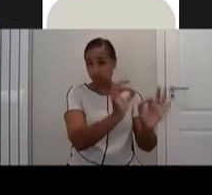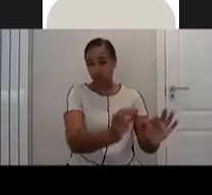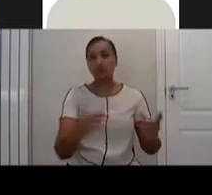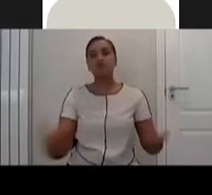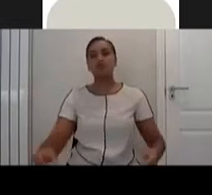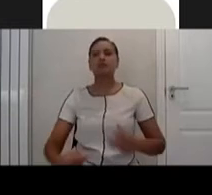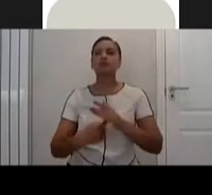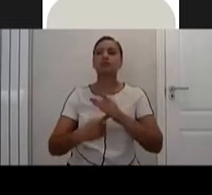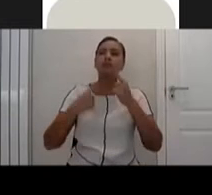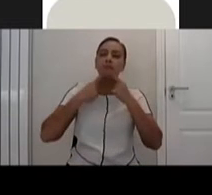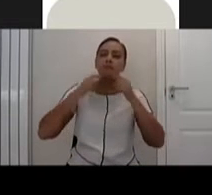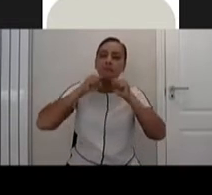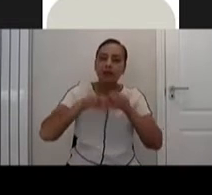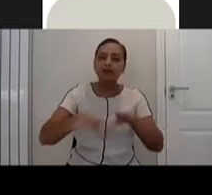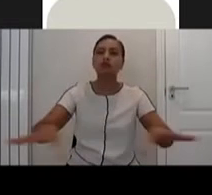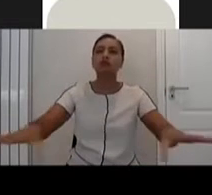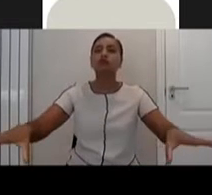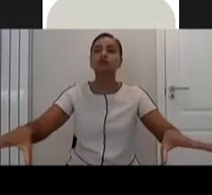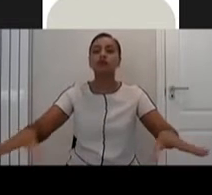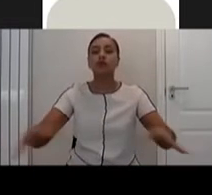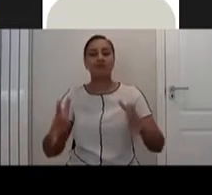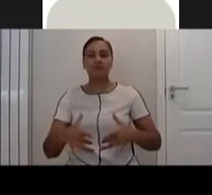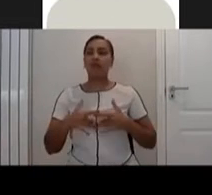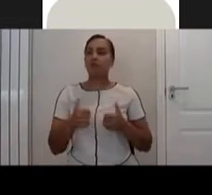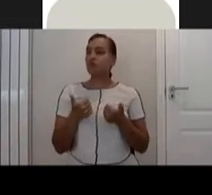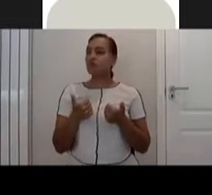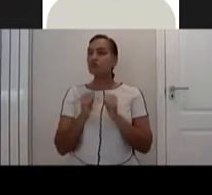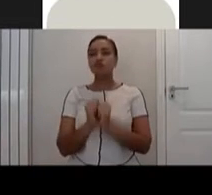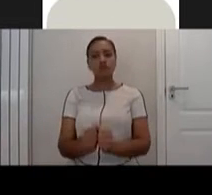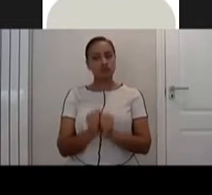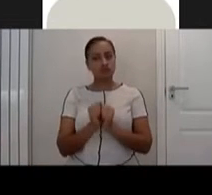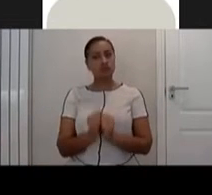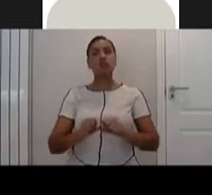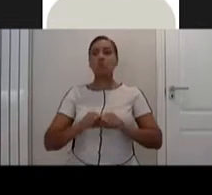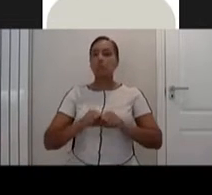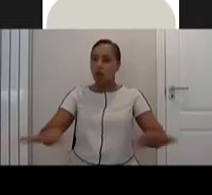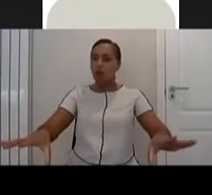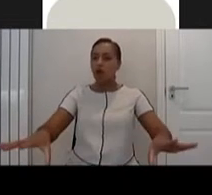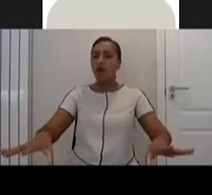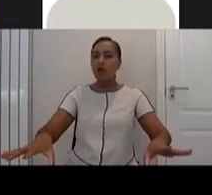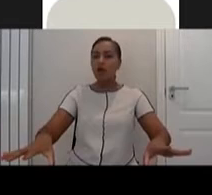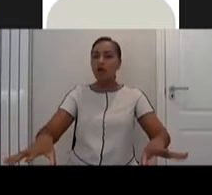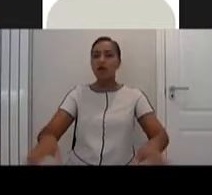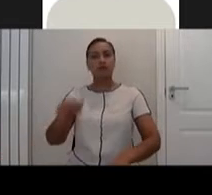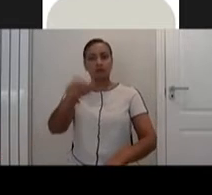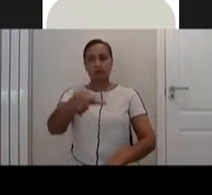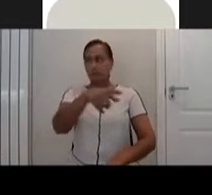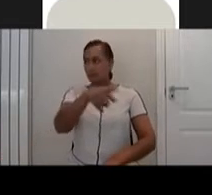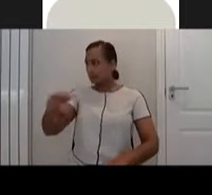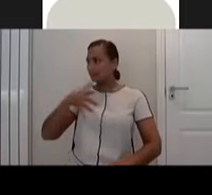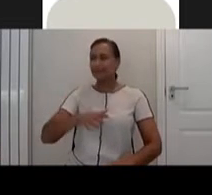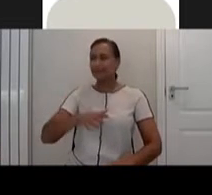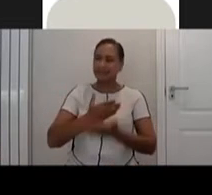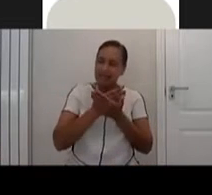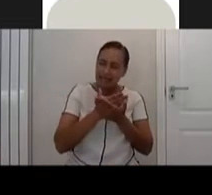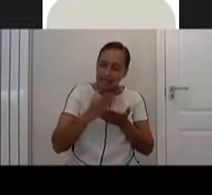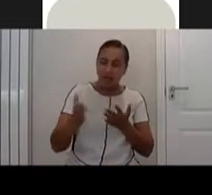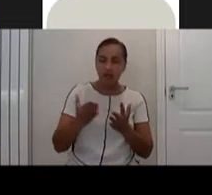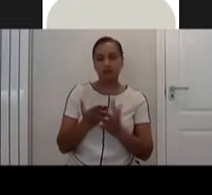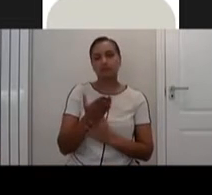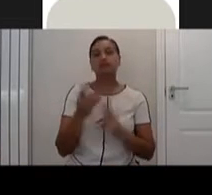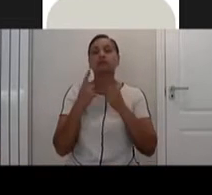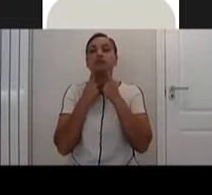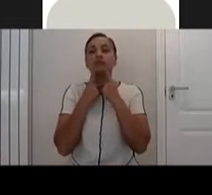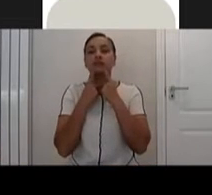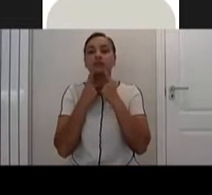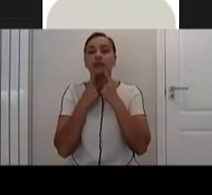messages around there were really valid for now, in terms of people needing clear and accessible information,